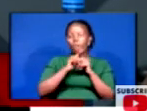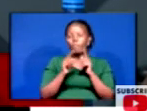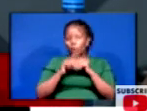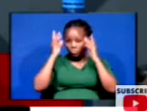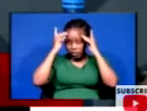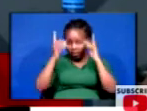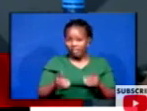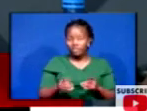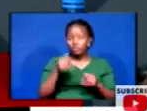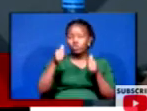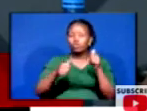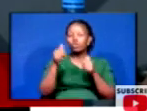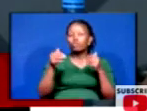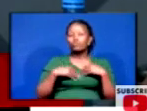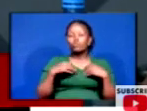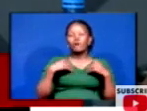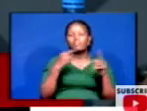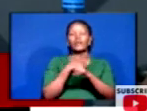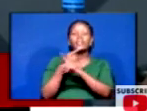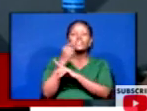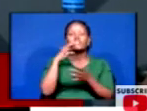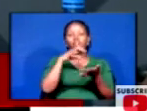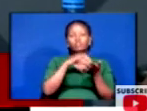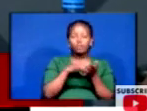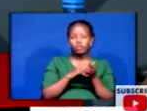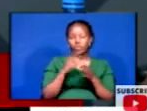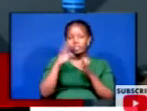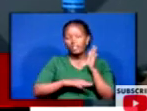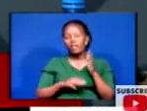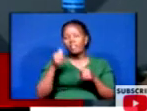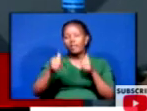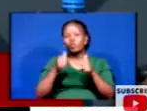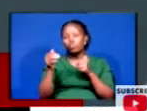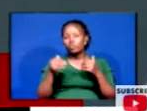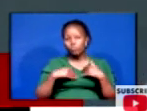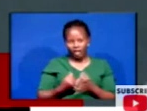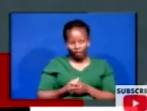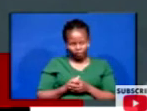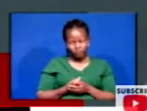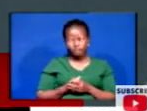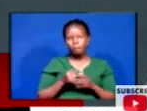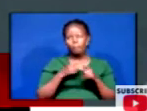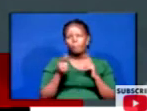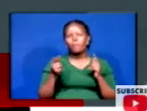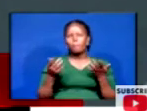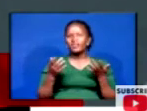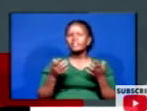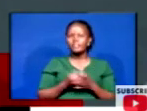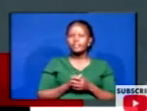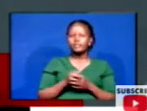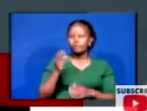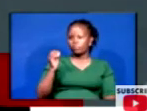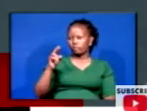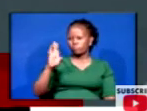very different position, uh-huh, than the one they're able to arrive at today. Yeah, although I heard Mola, senior counsel James Orengo,